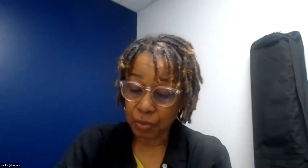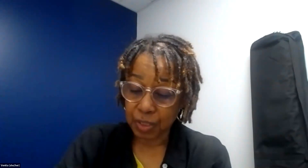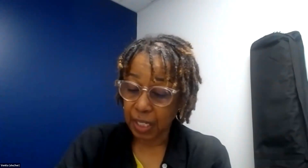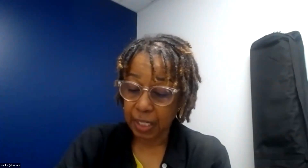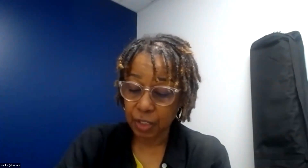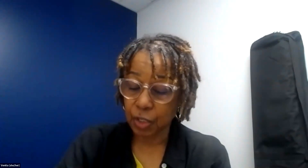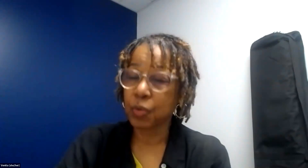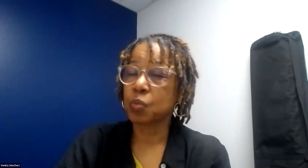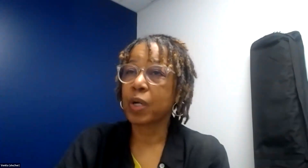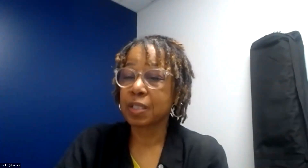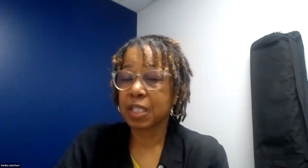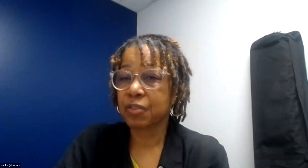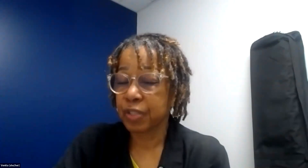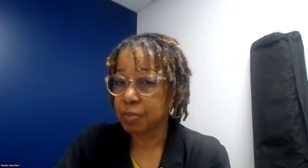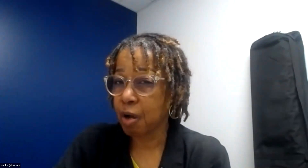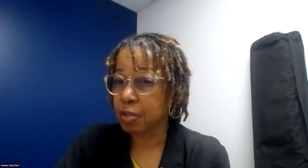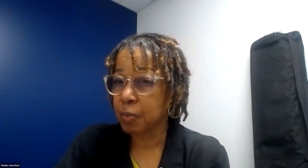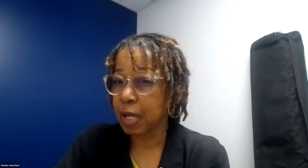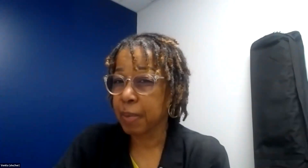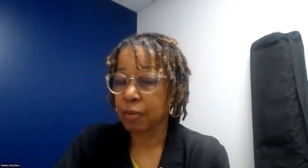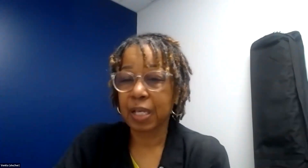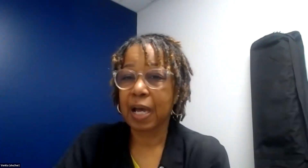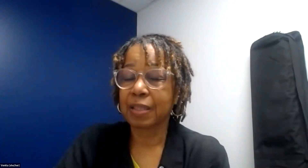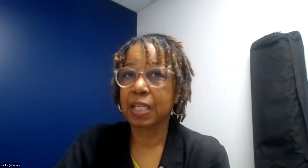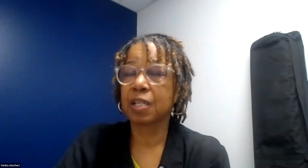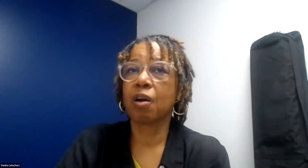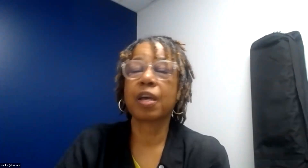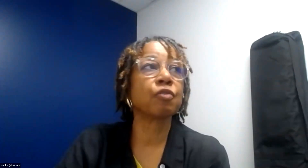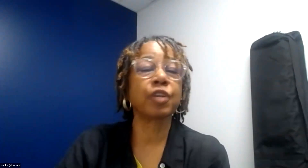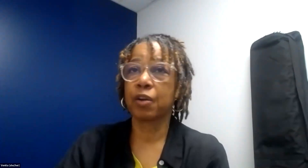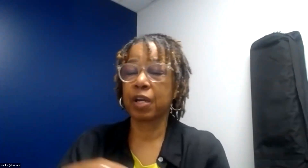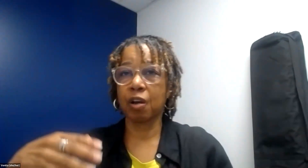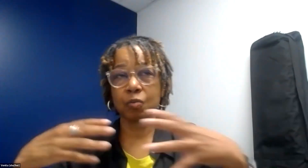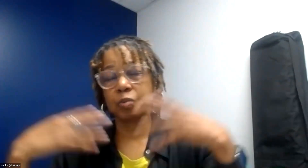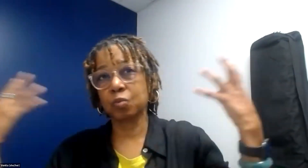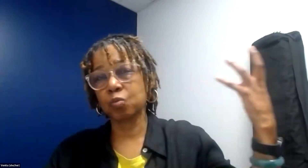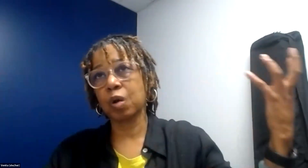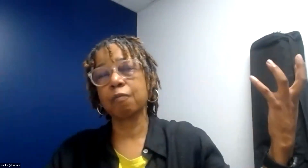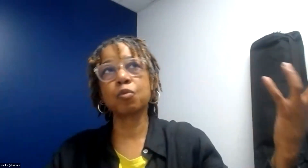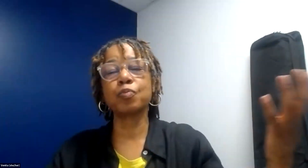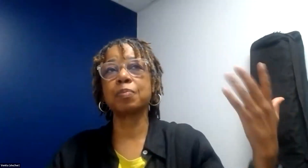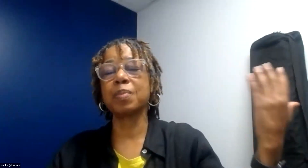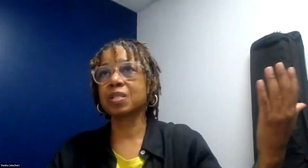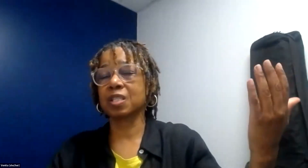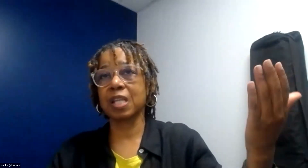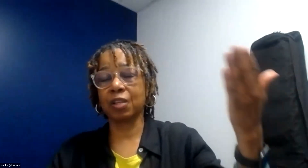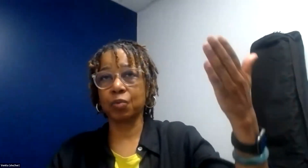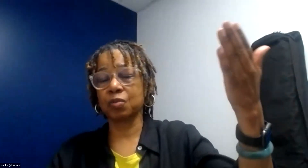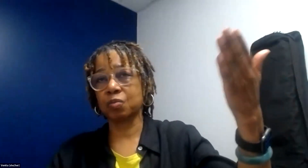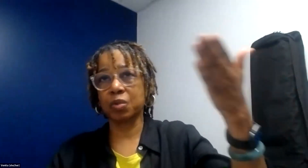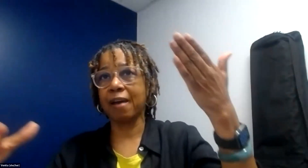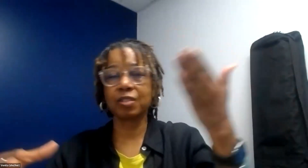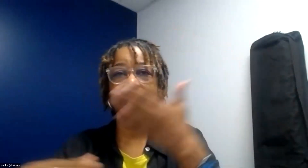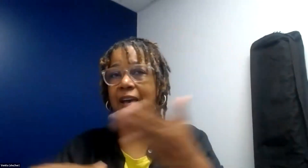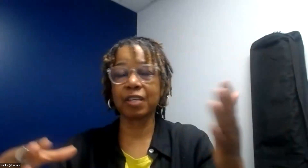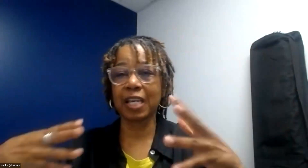to also say, one of the things Philip talked a lot about that I think our healthcare and our movement misses now that